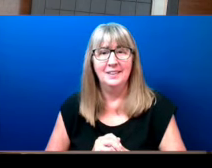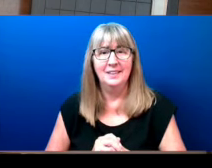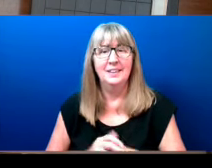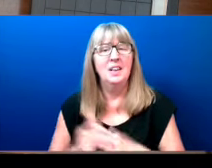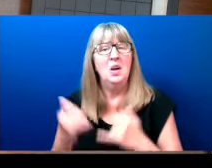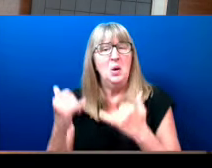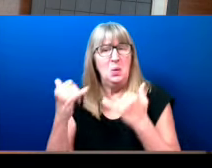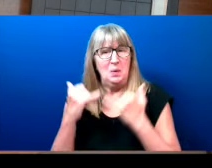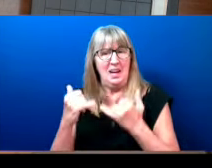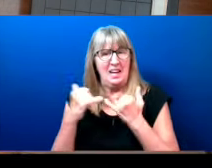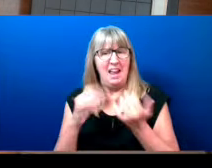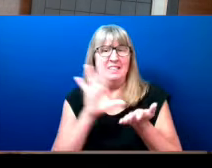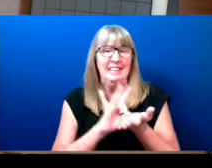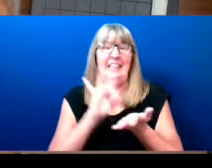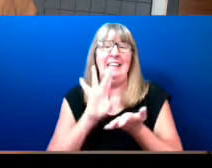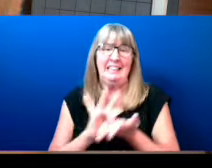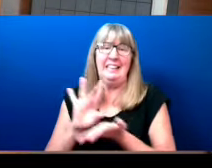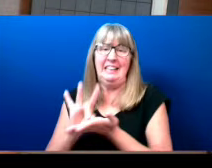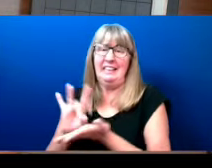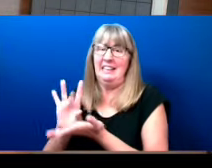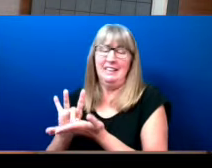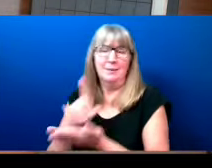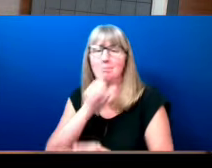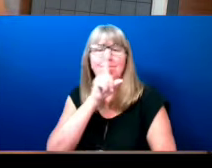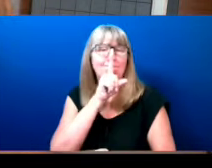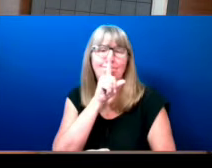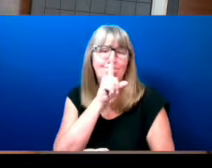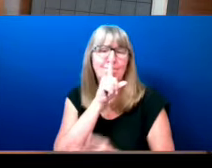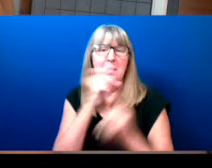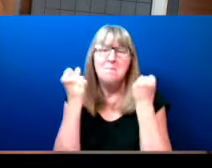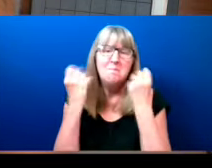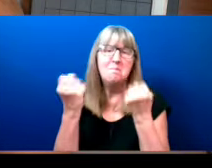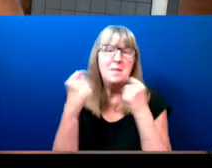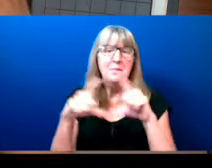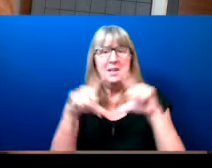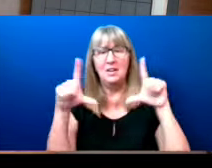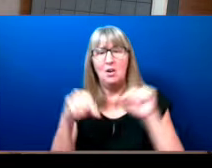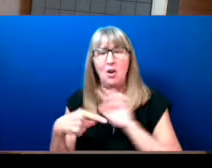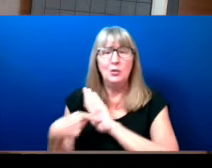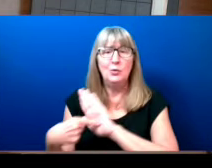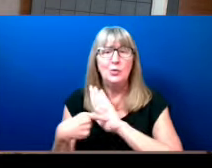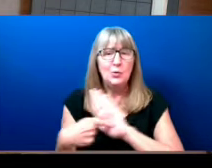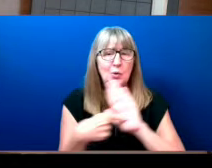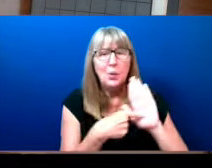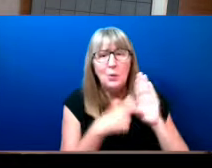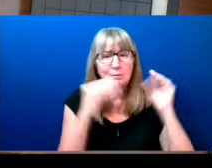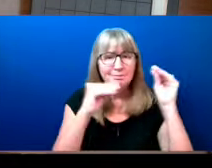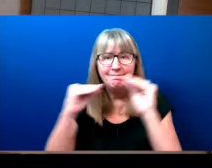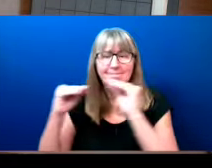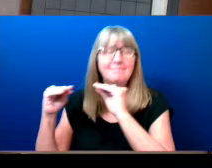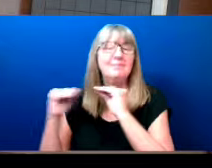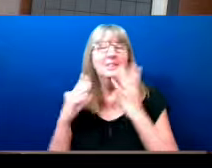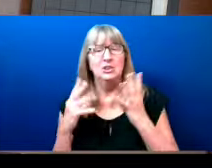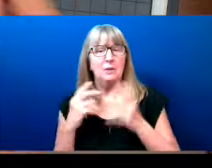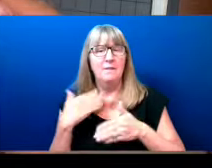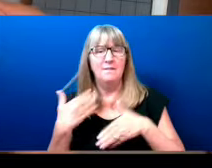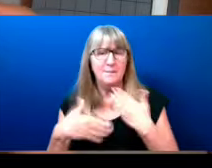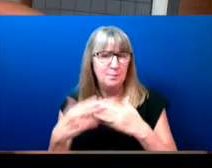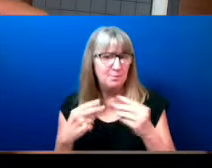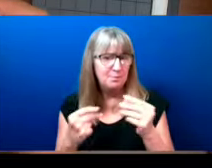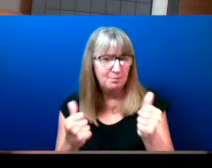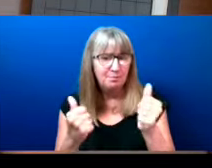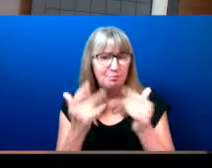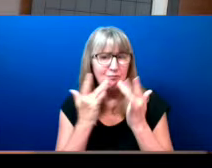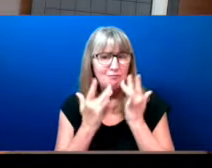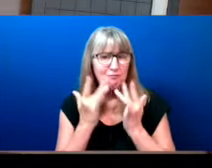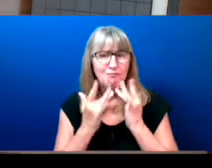I'm not going to do all the sticking right now because I have a lot of cards to show you. I want to get it done. I love this phrase, let